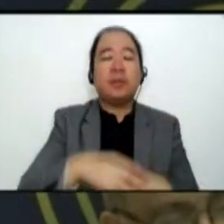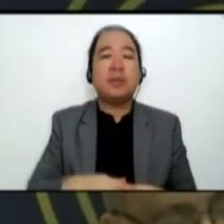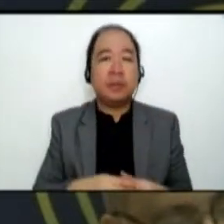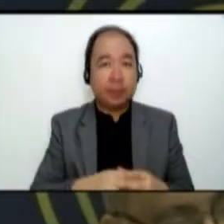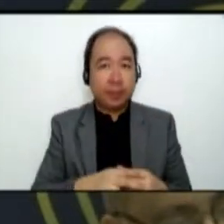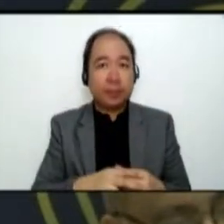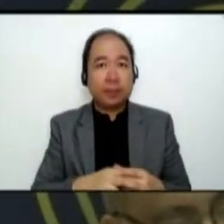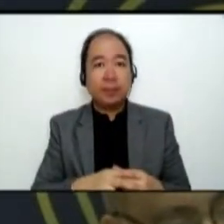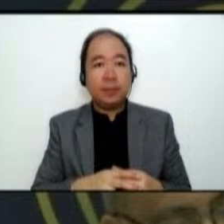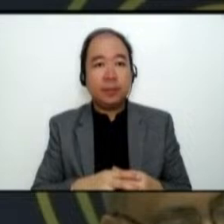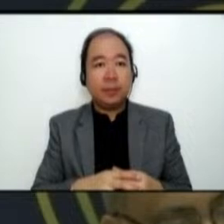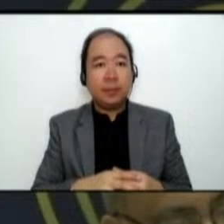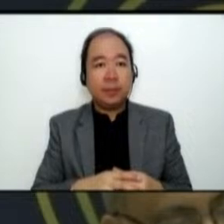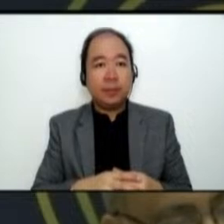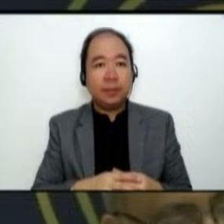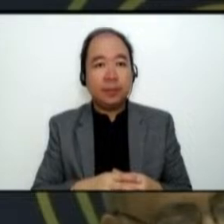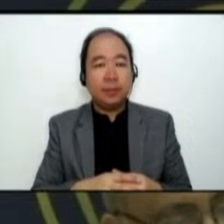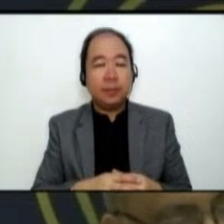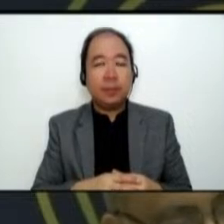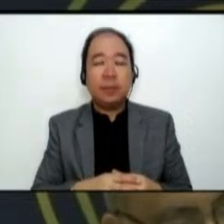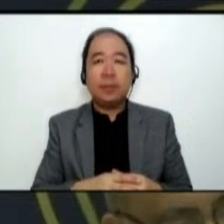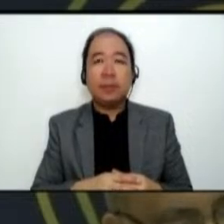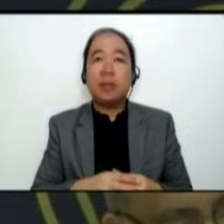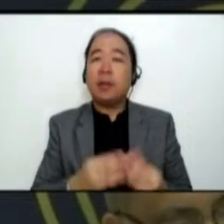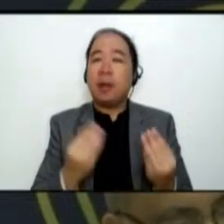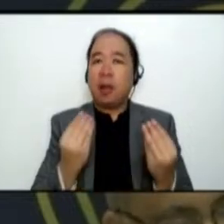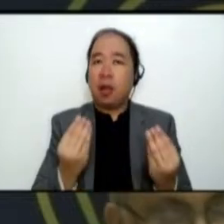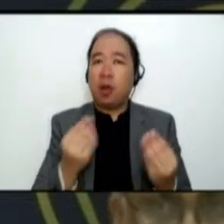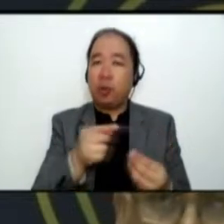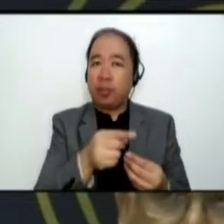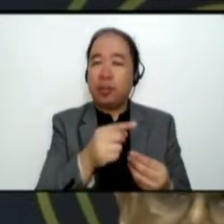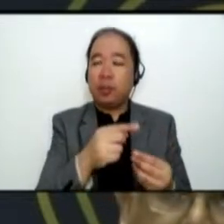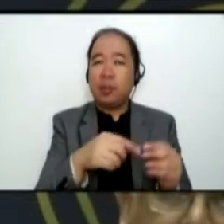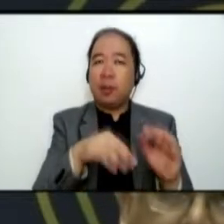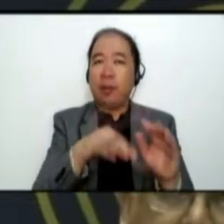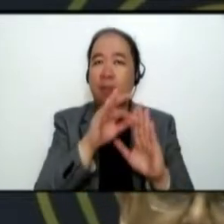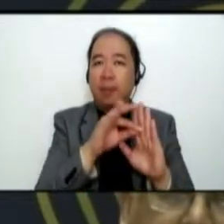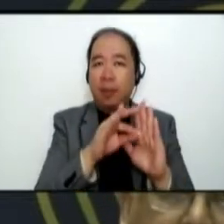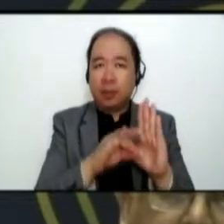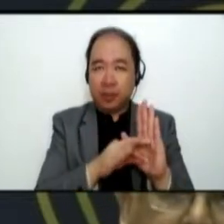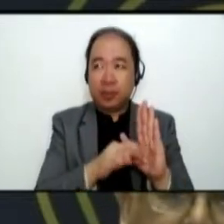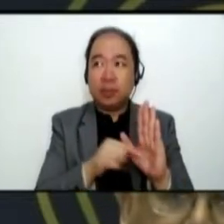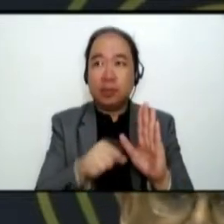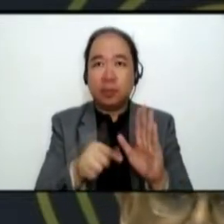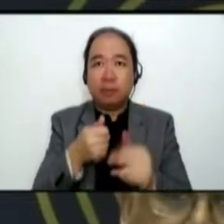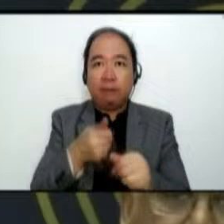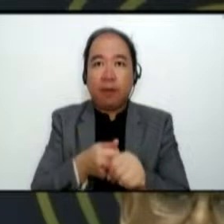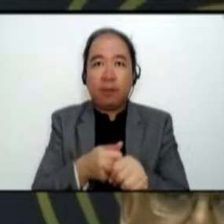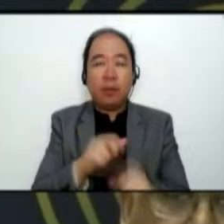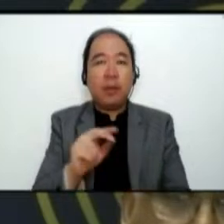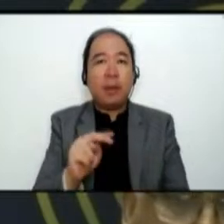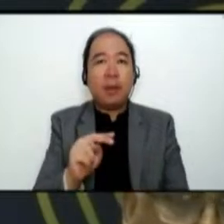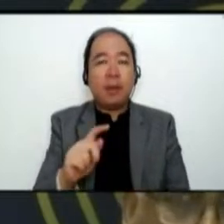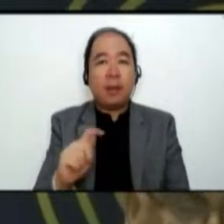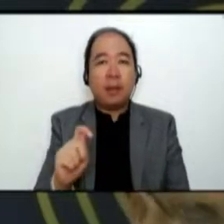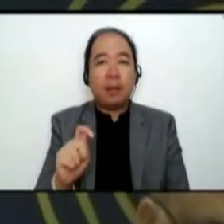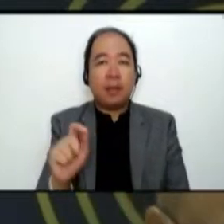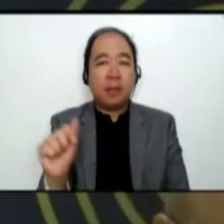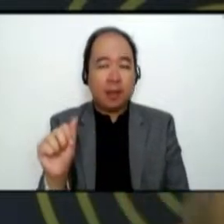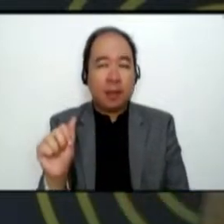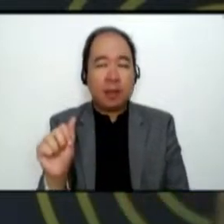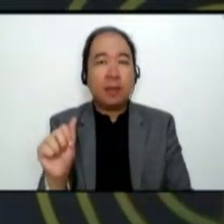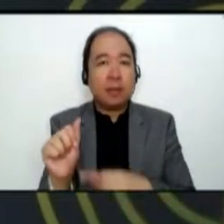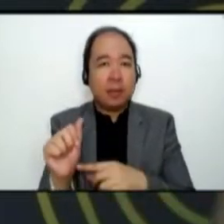would make the implementation of policies based on NTA really in the